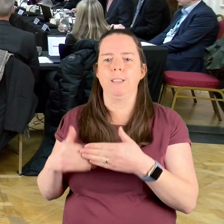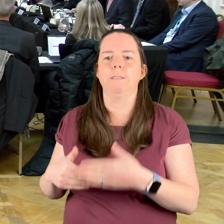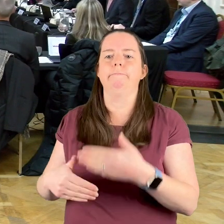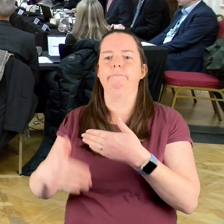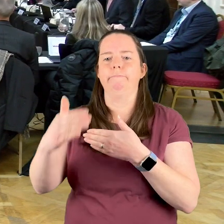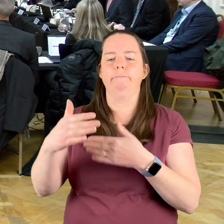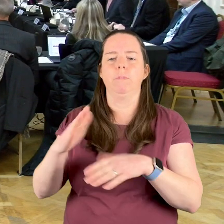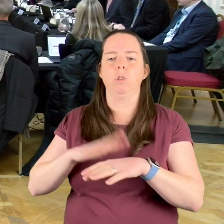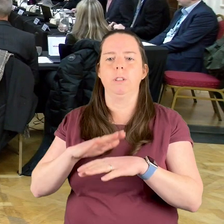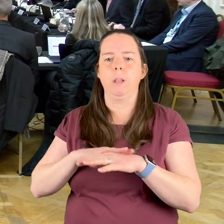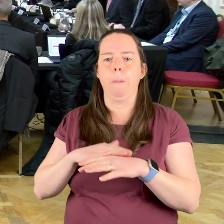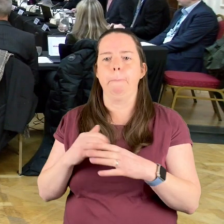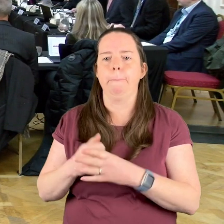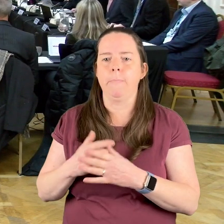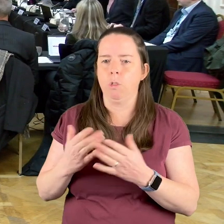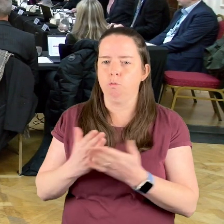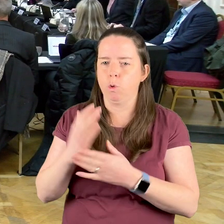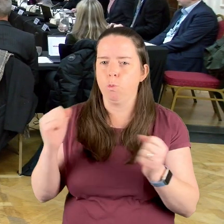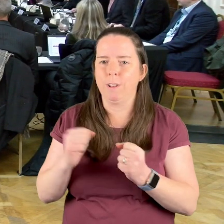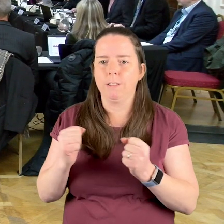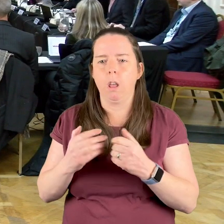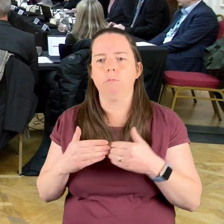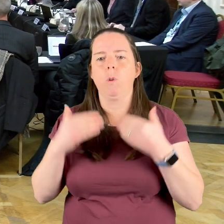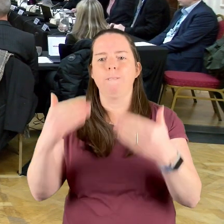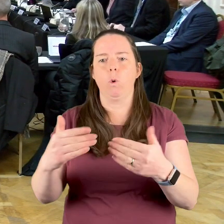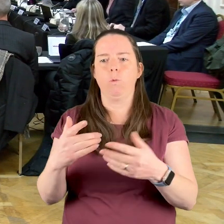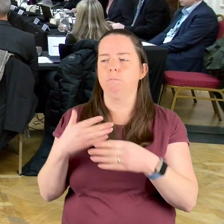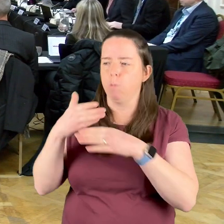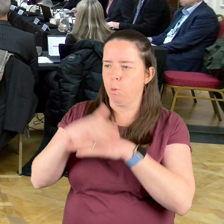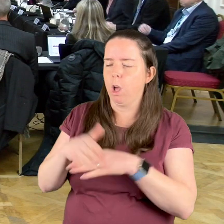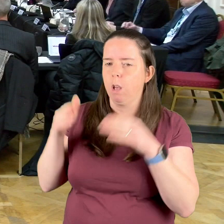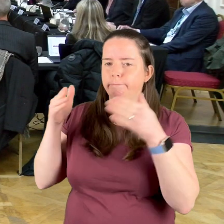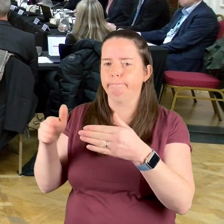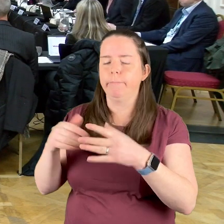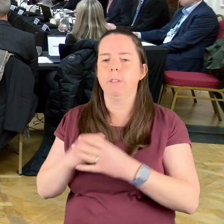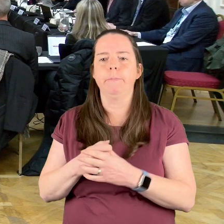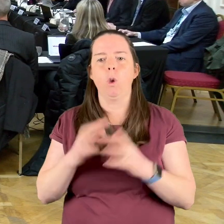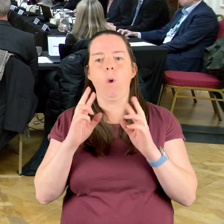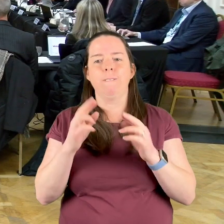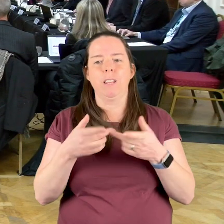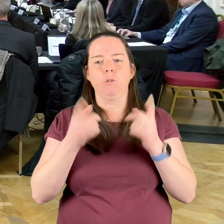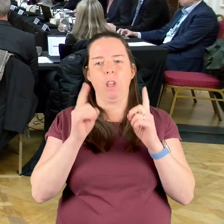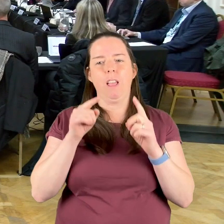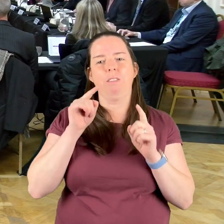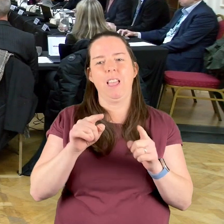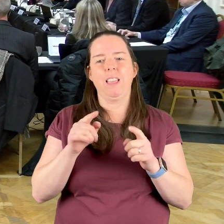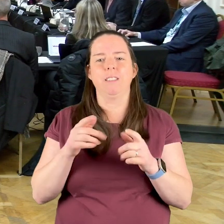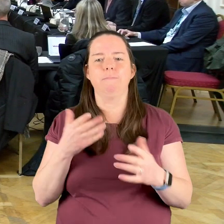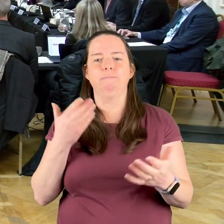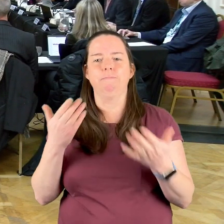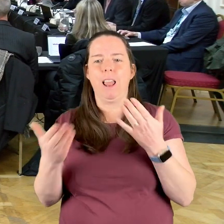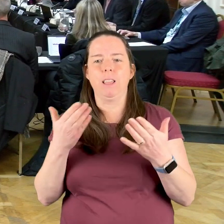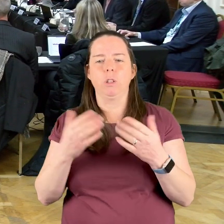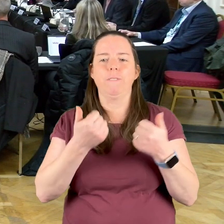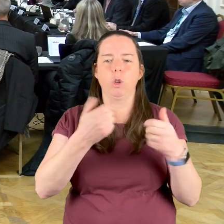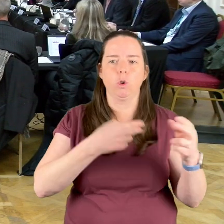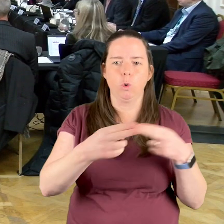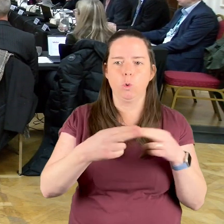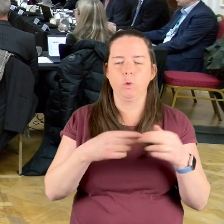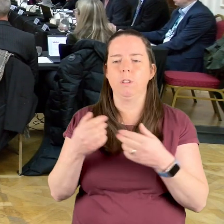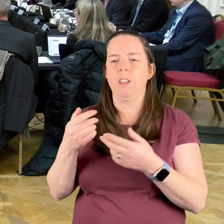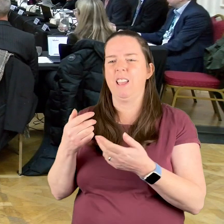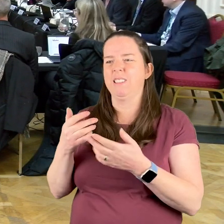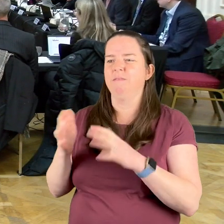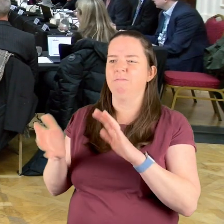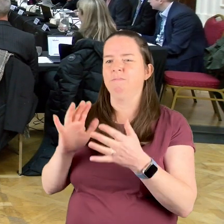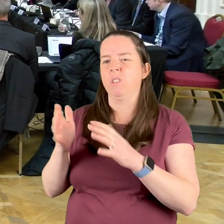this winter and going forward. So we're doing more work in that area too. So hopefully, Chair, that's a balance of good news and less